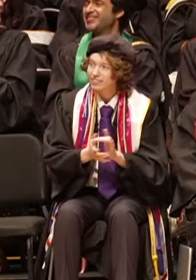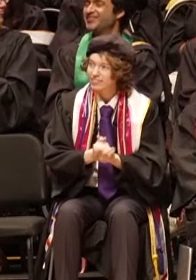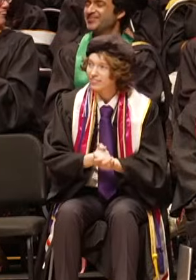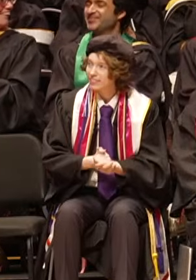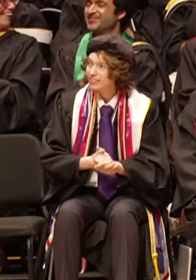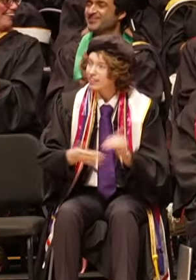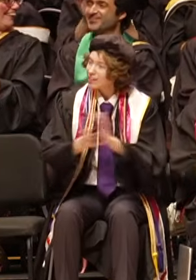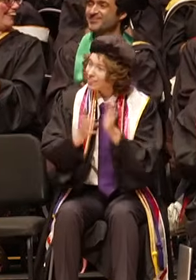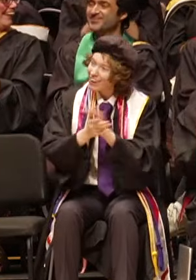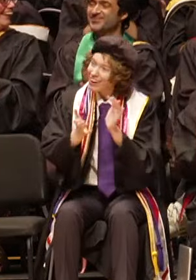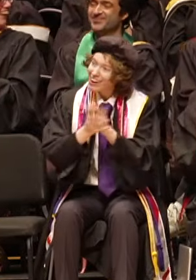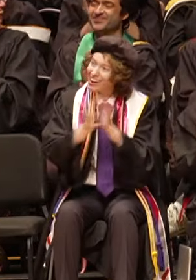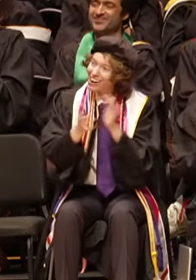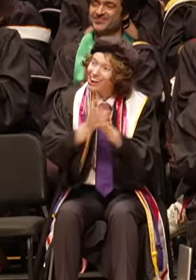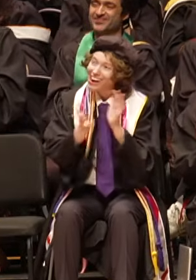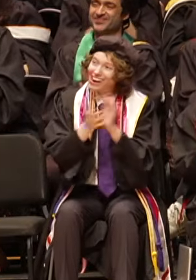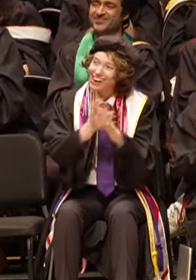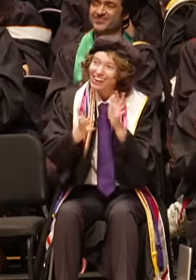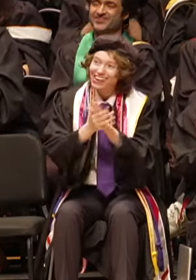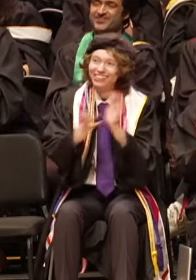Selena Mitchell.